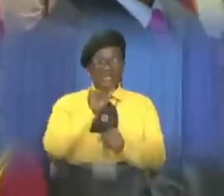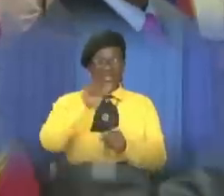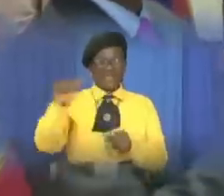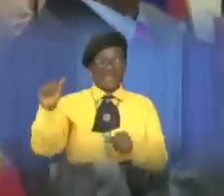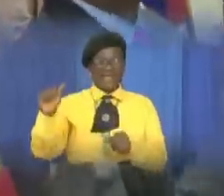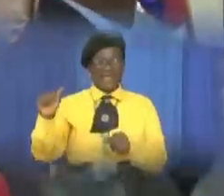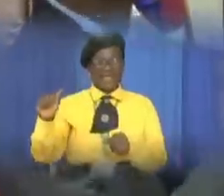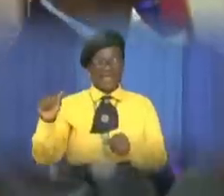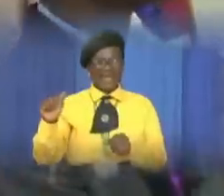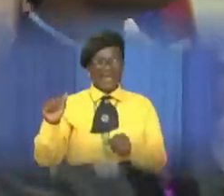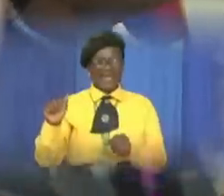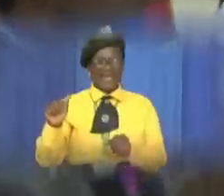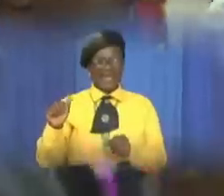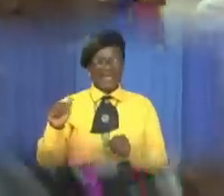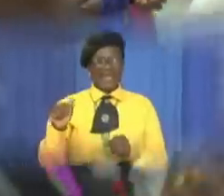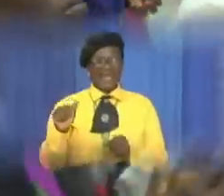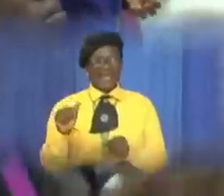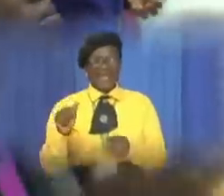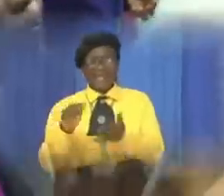handbill